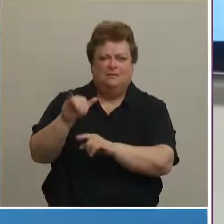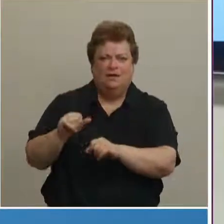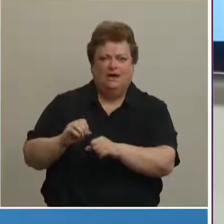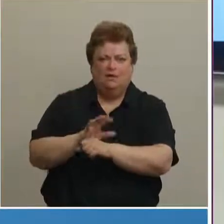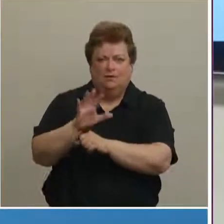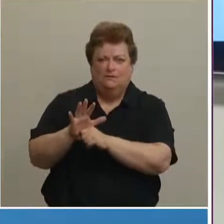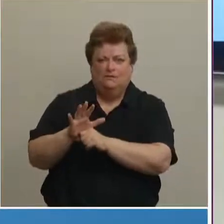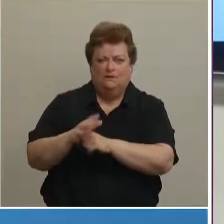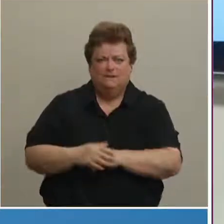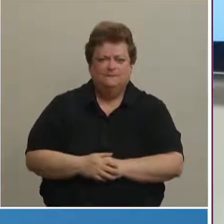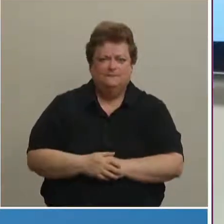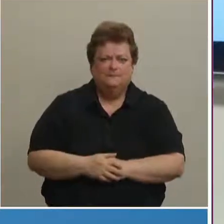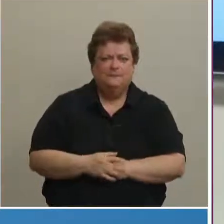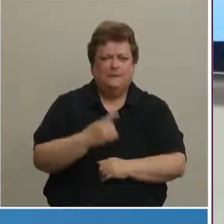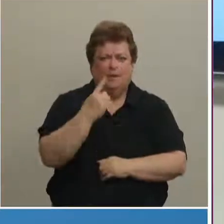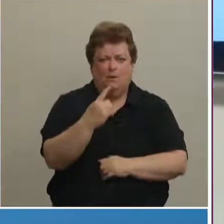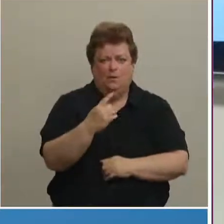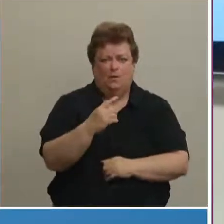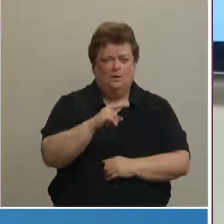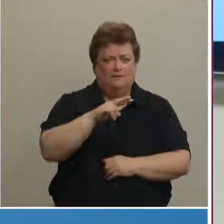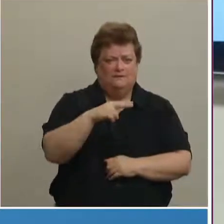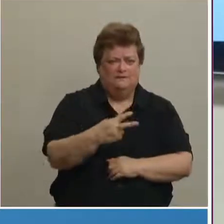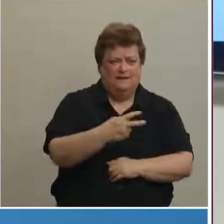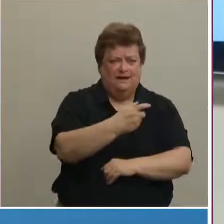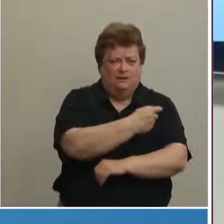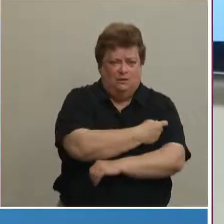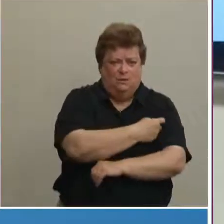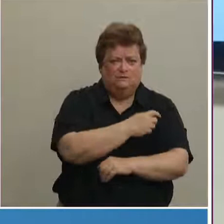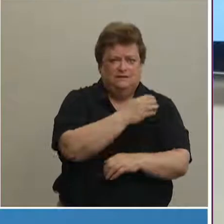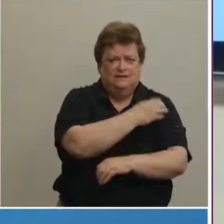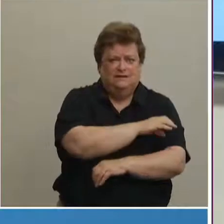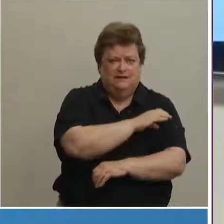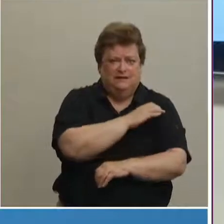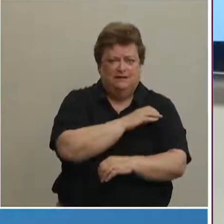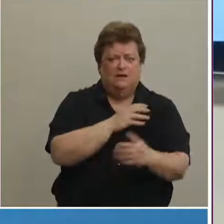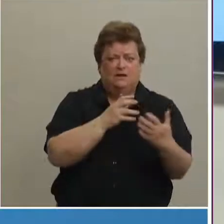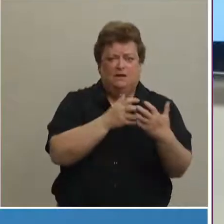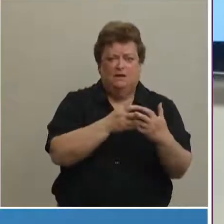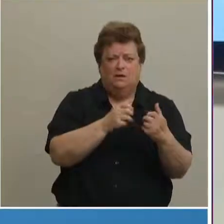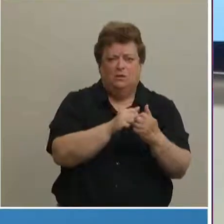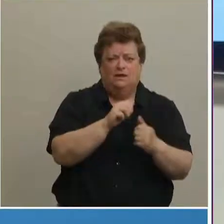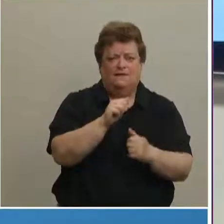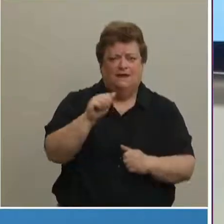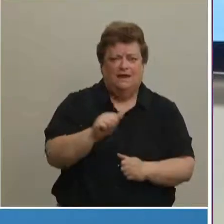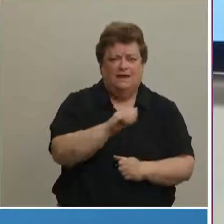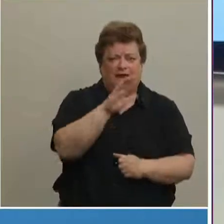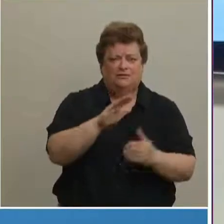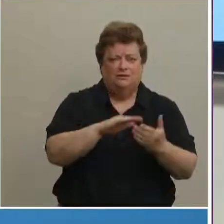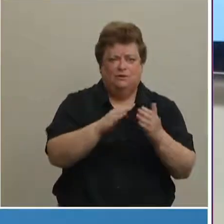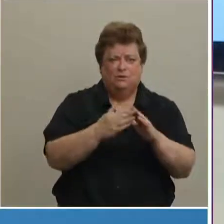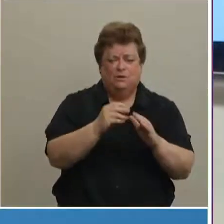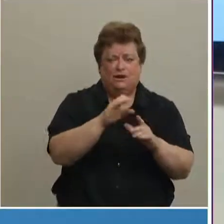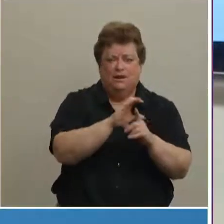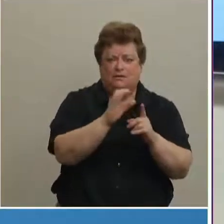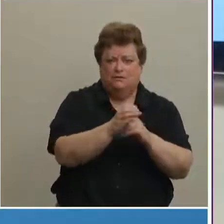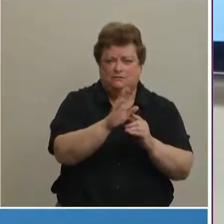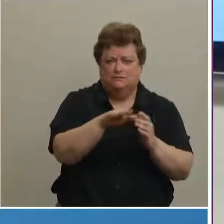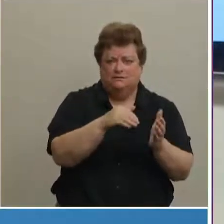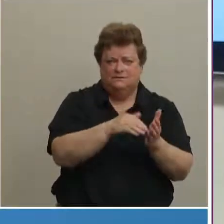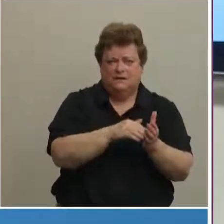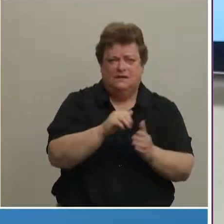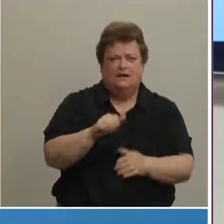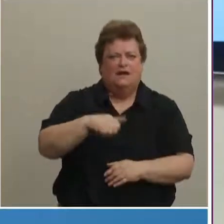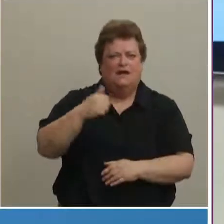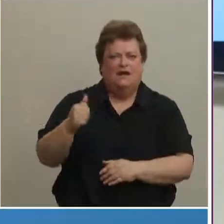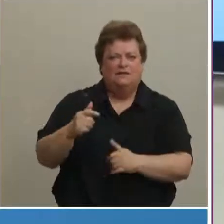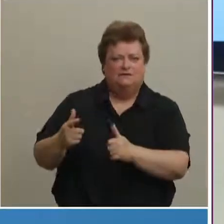COVID-19. One was with a second dose clinic in partnership with the Asian Community and Cultural Center. The other